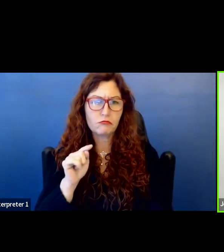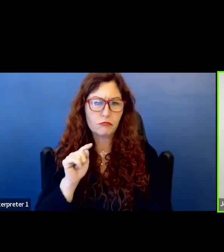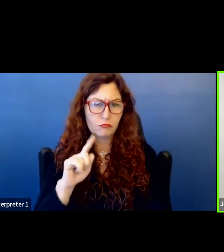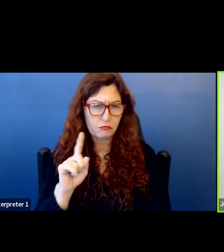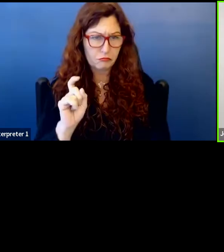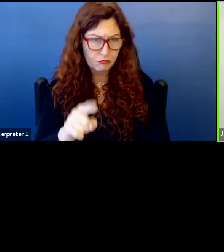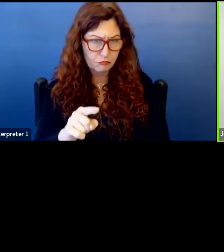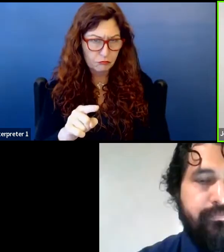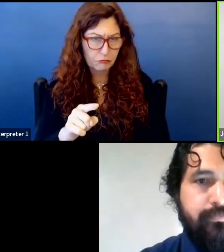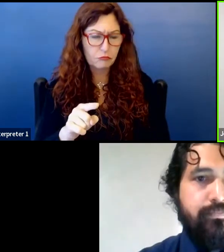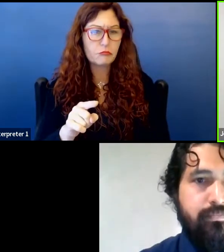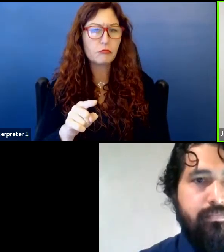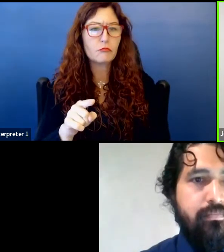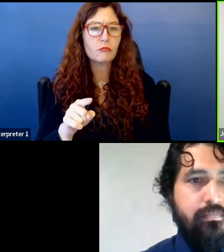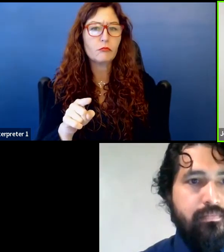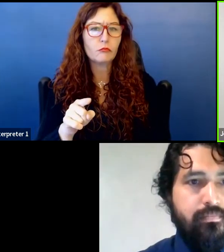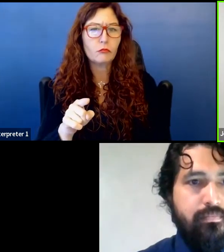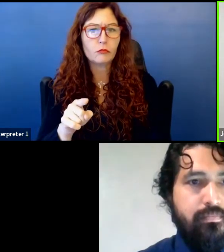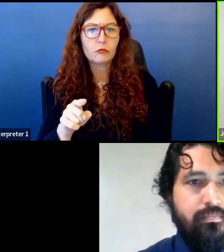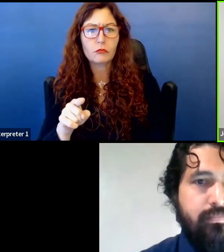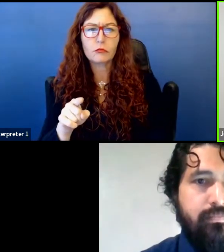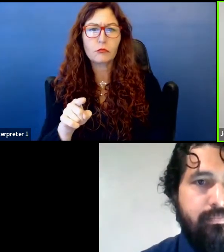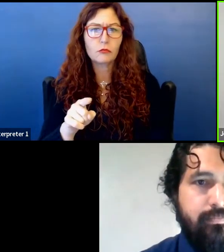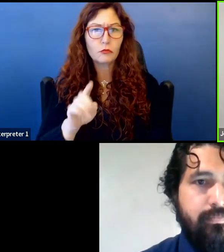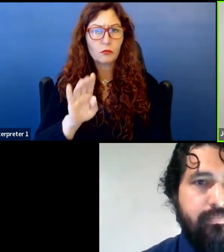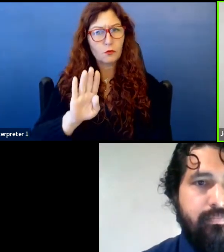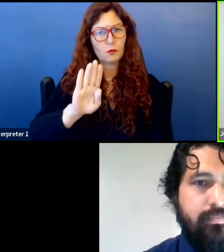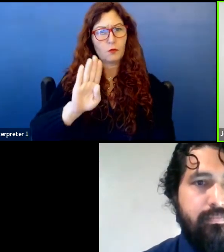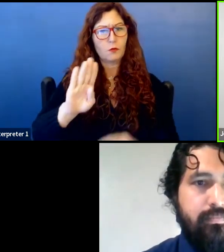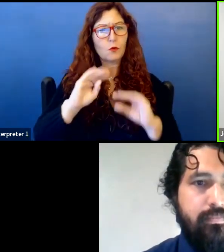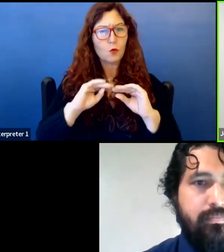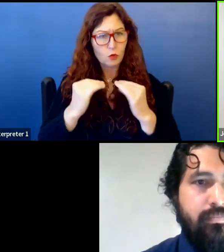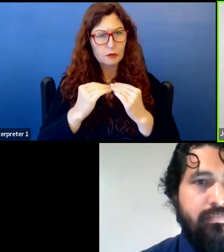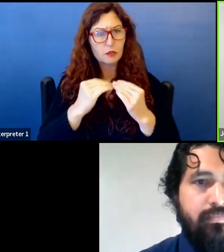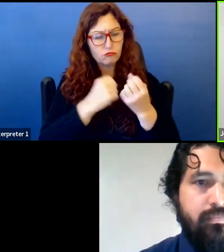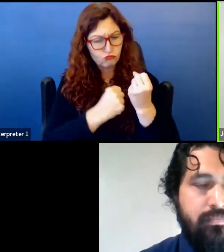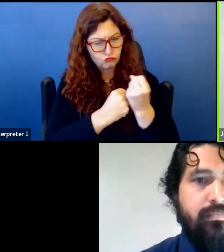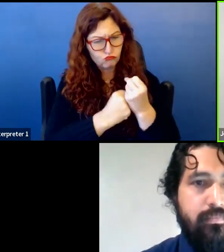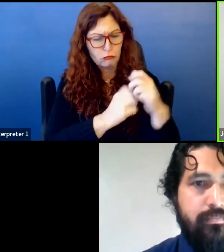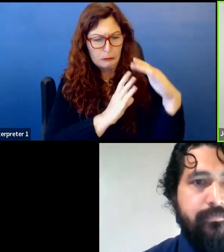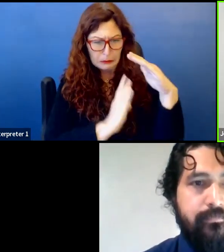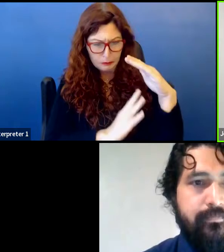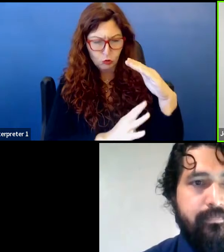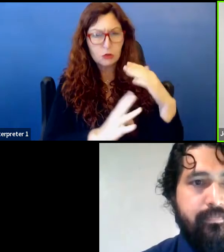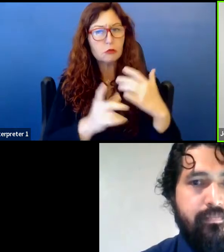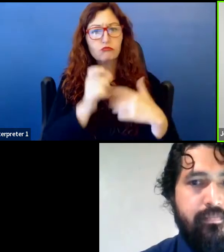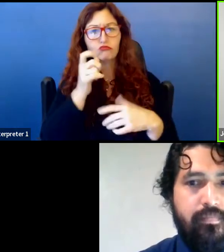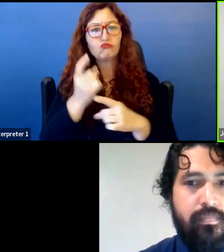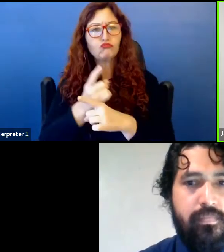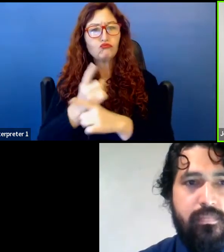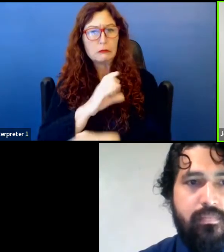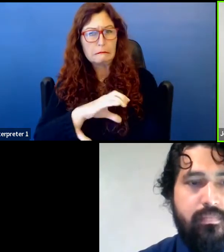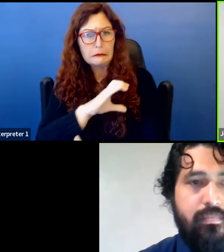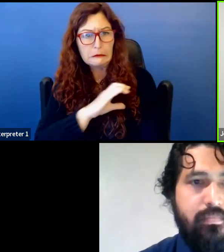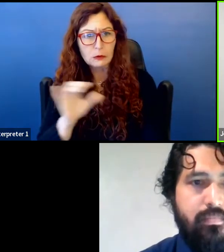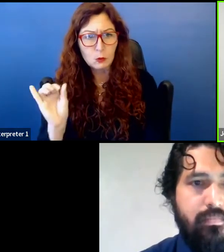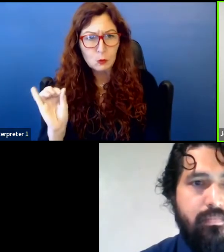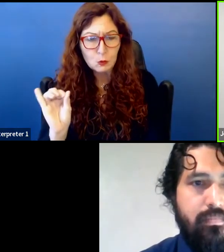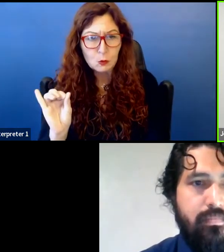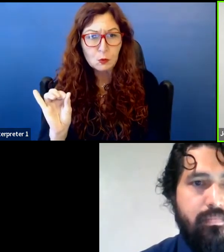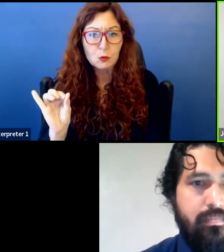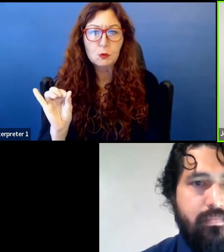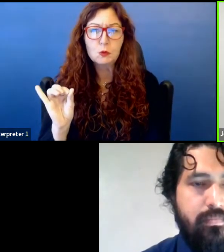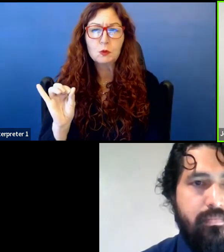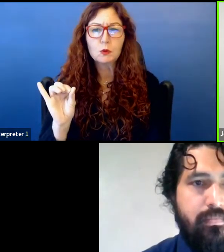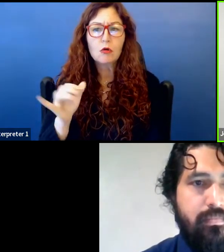your organization works with both immigrants and non-immigrants and i wonder if you can tell us a little bit